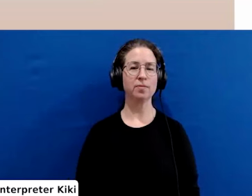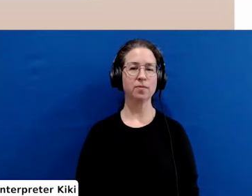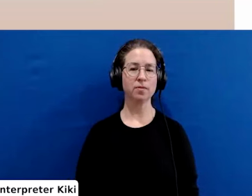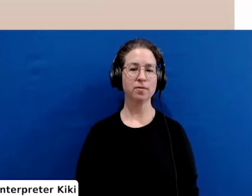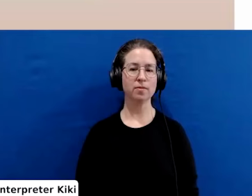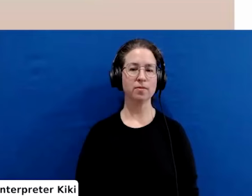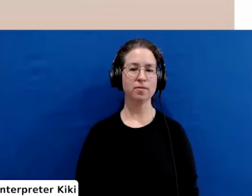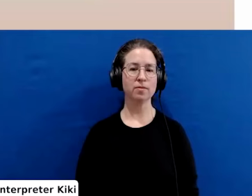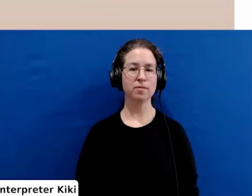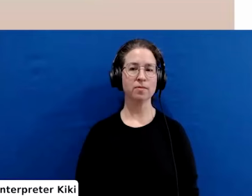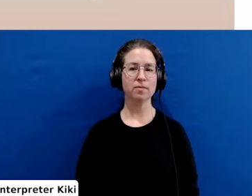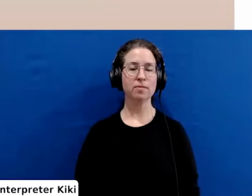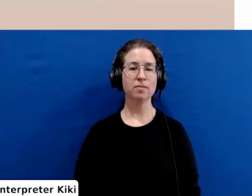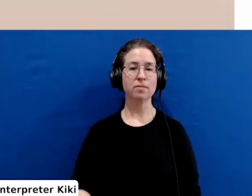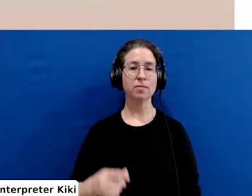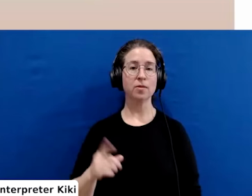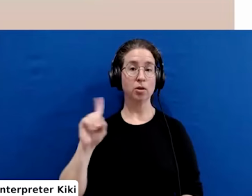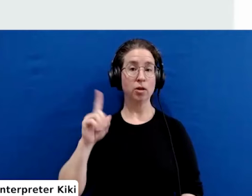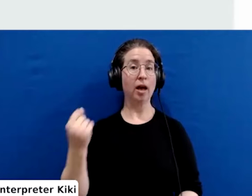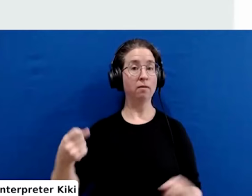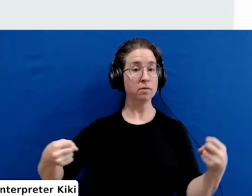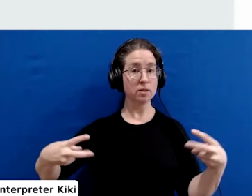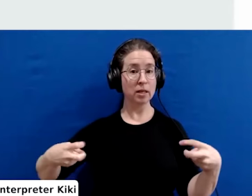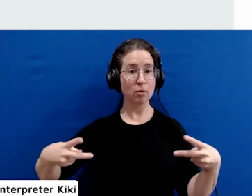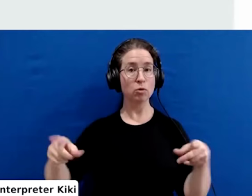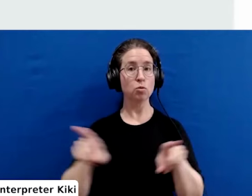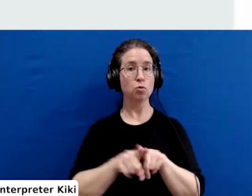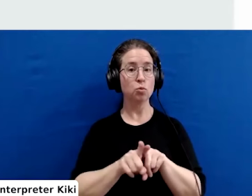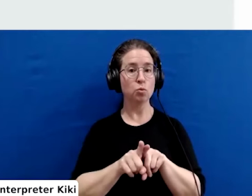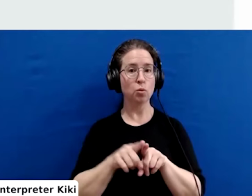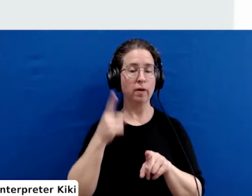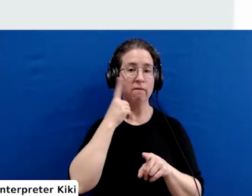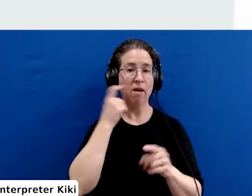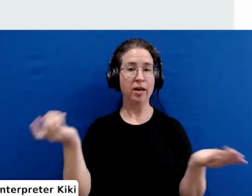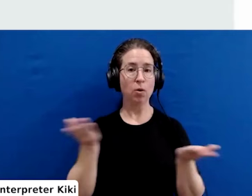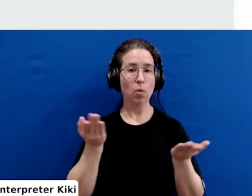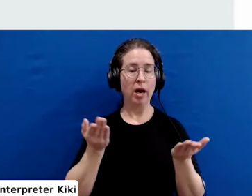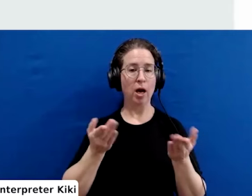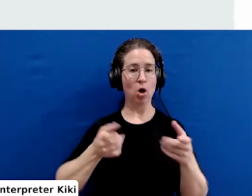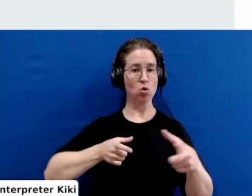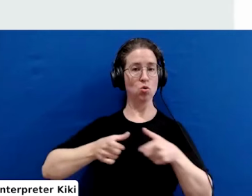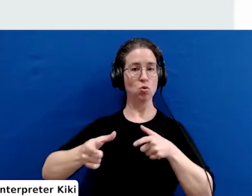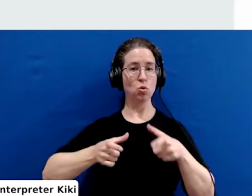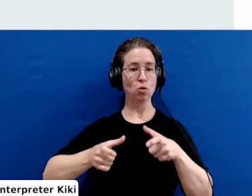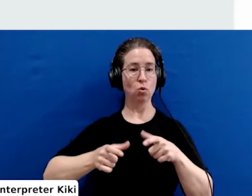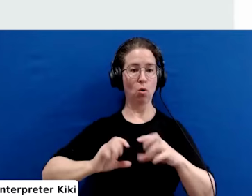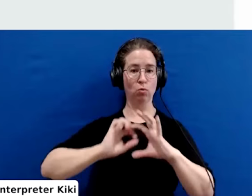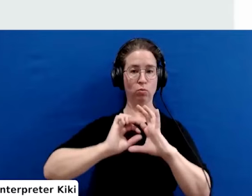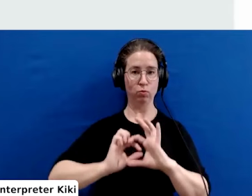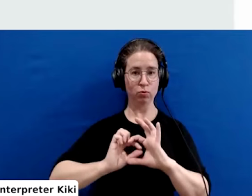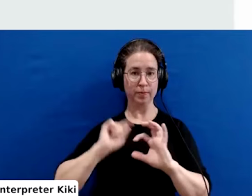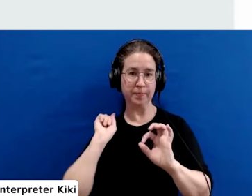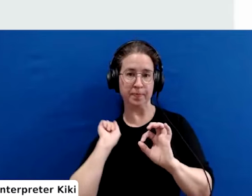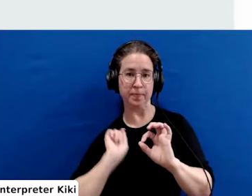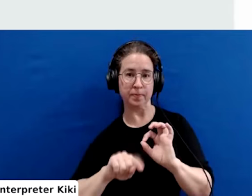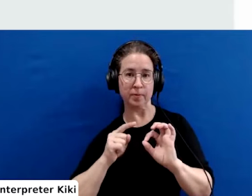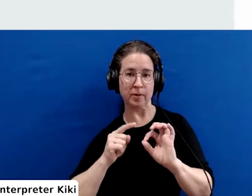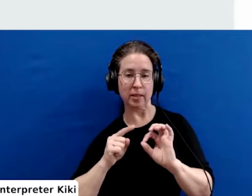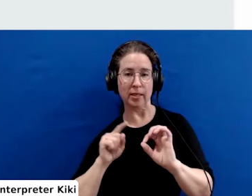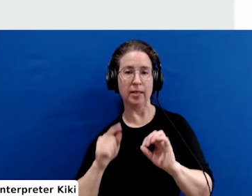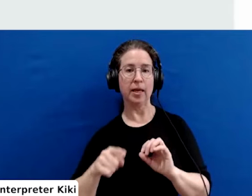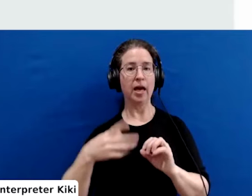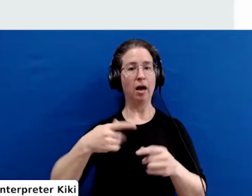To find the captions for today's session, please head to the controls toolbar and click the show captions